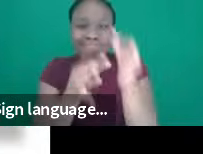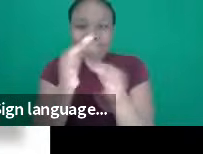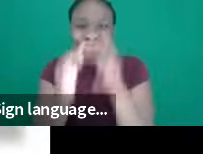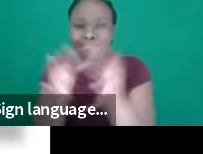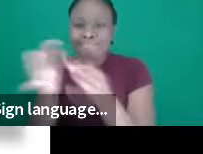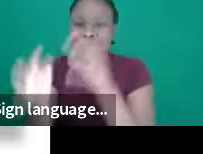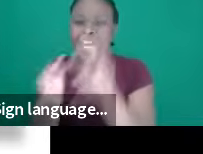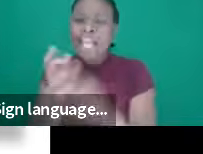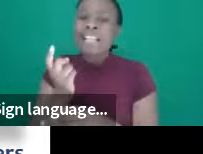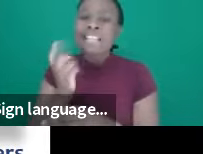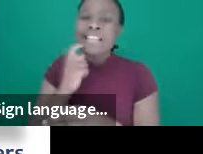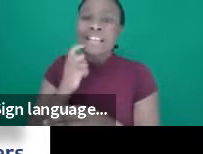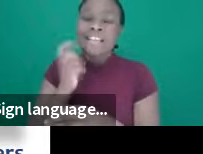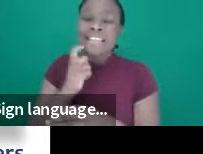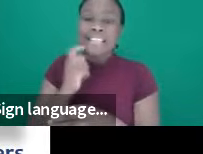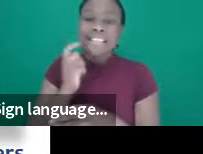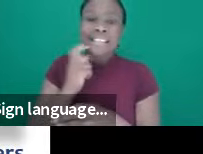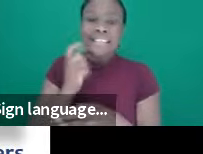website.